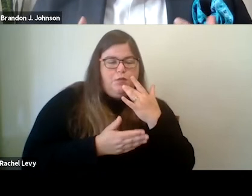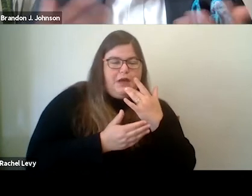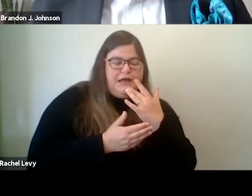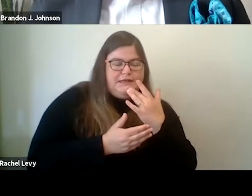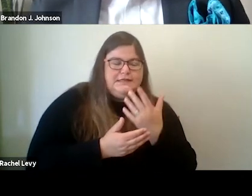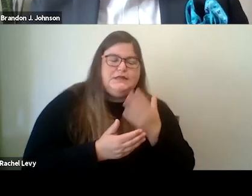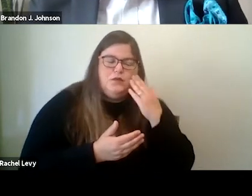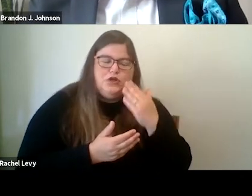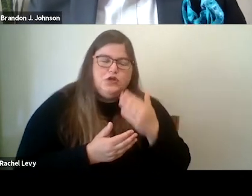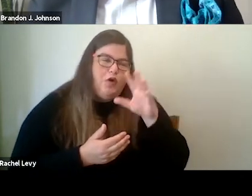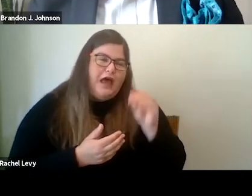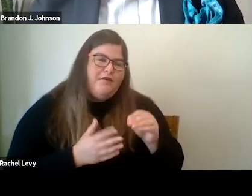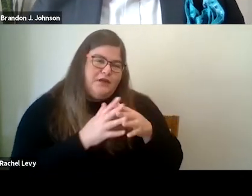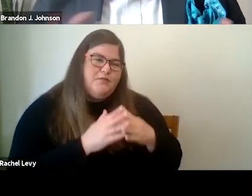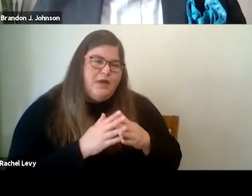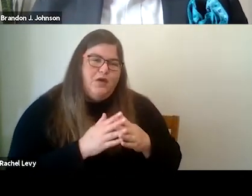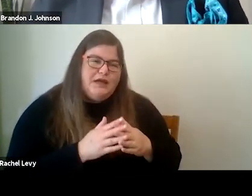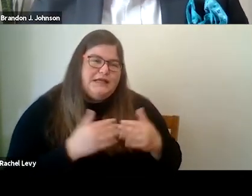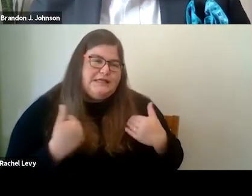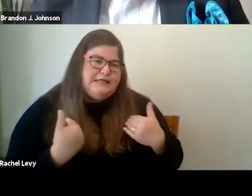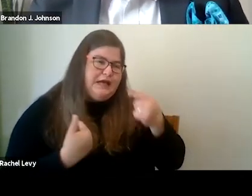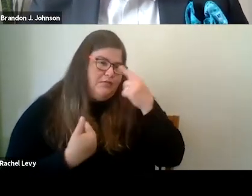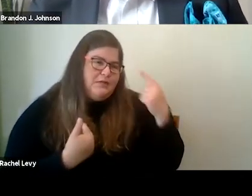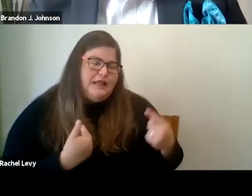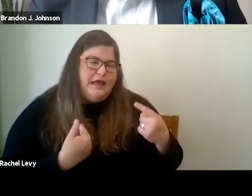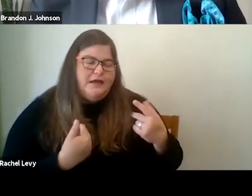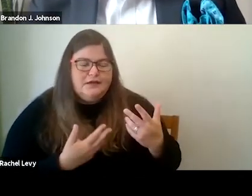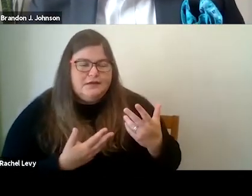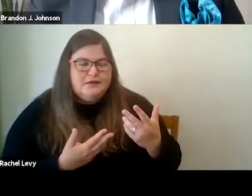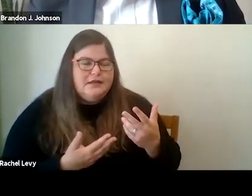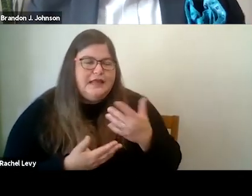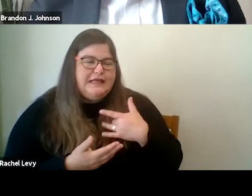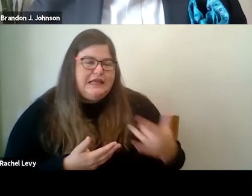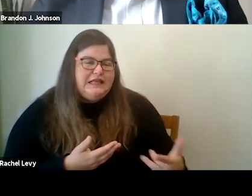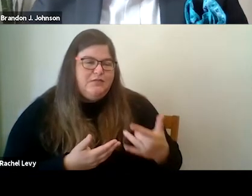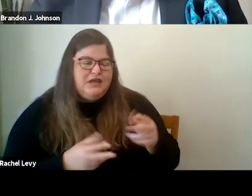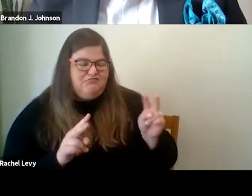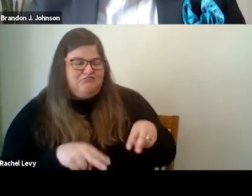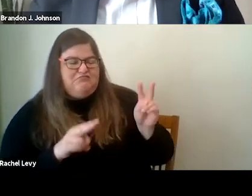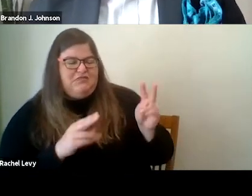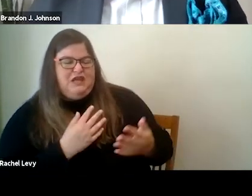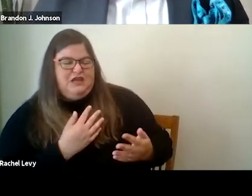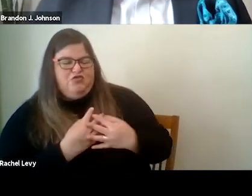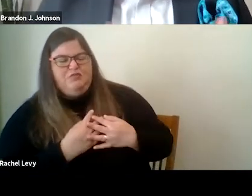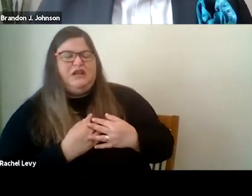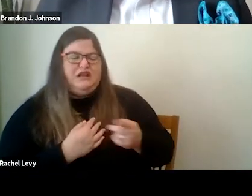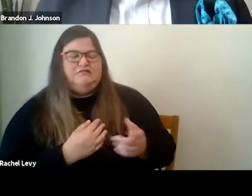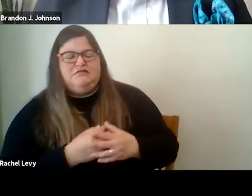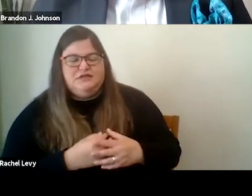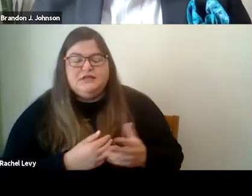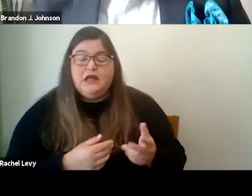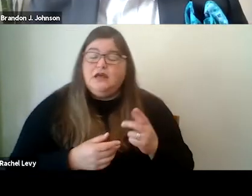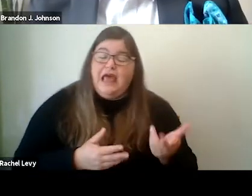as more criminalized. Young Black youth are expelled and suspended from schools at a disproportionate rate. So all of those